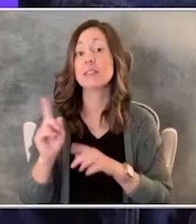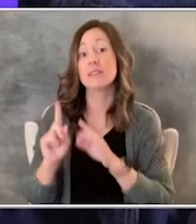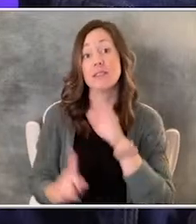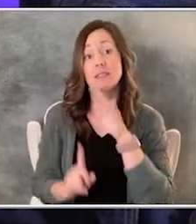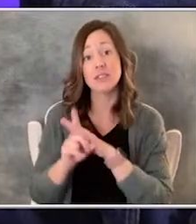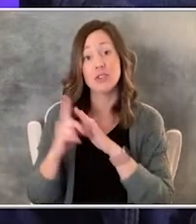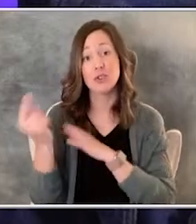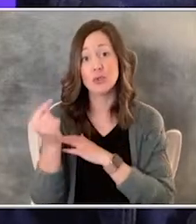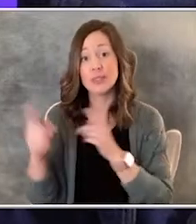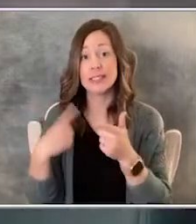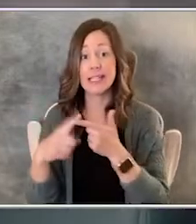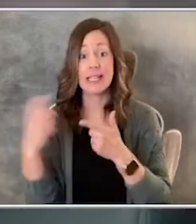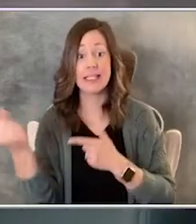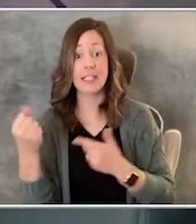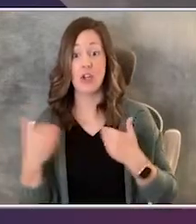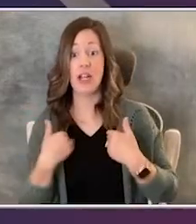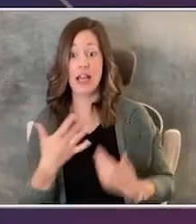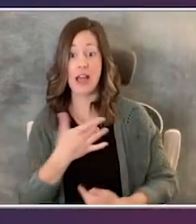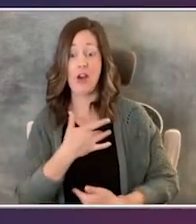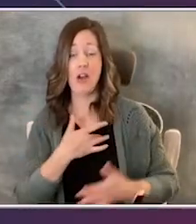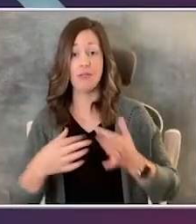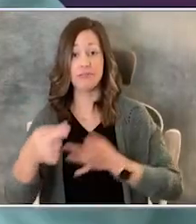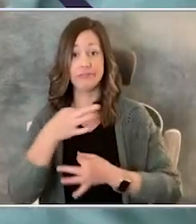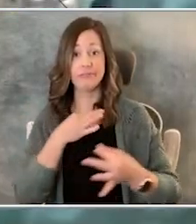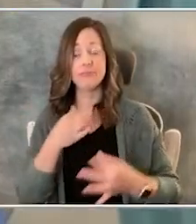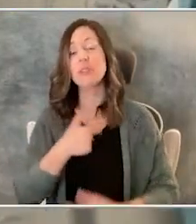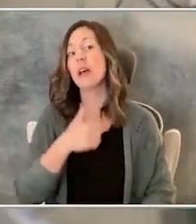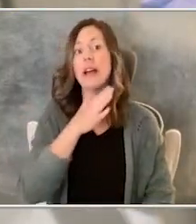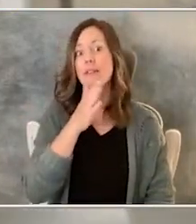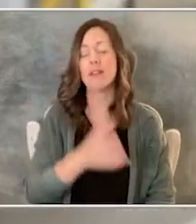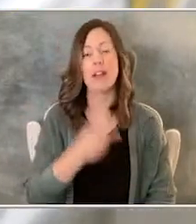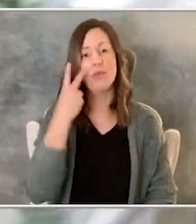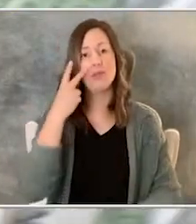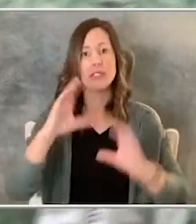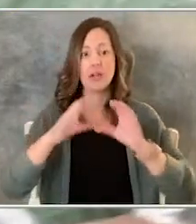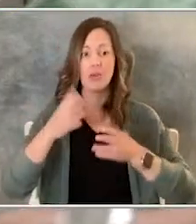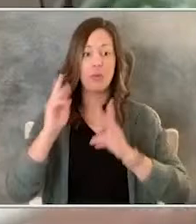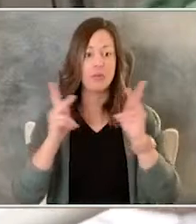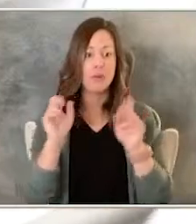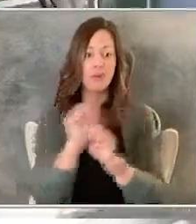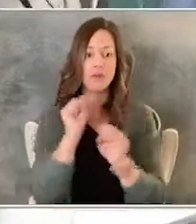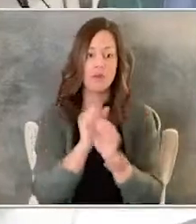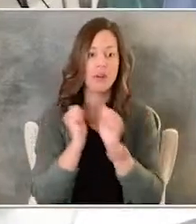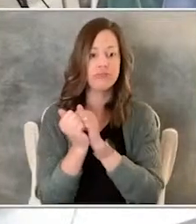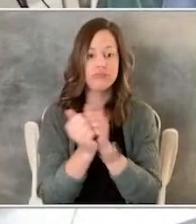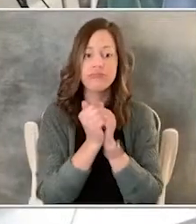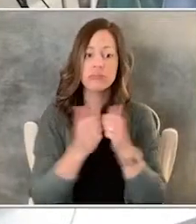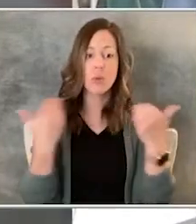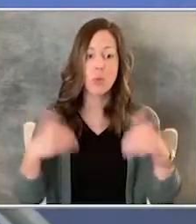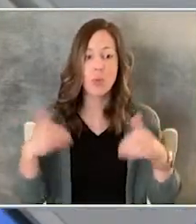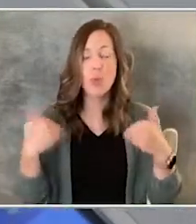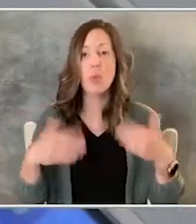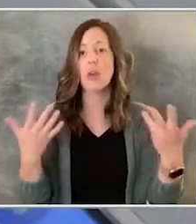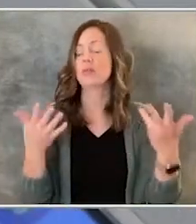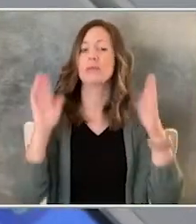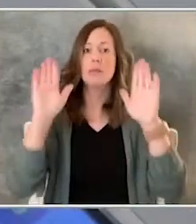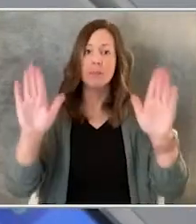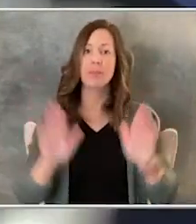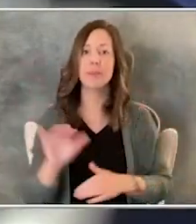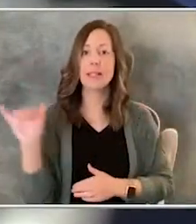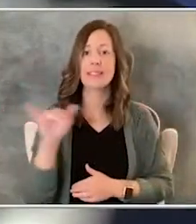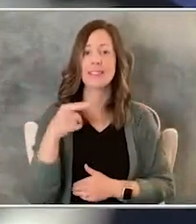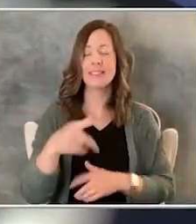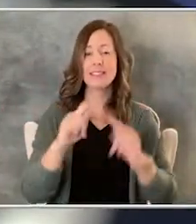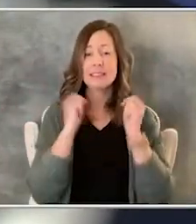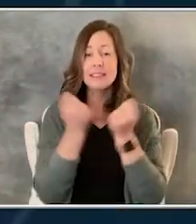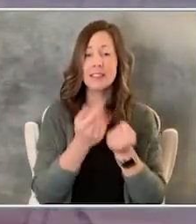of interviewing Dr. Michael Kennedy, who practiced medicine for decades before becoming a professor here at KU Med, is when you